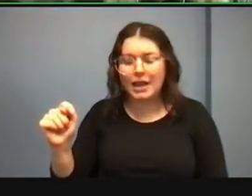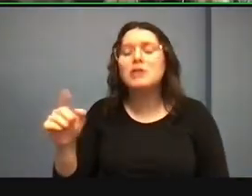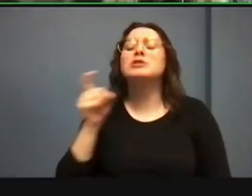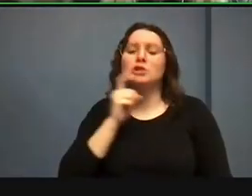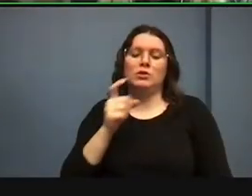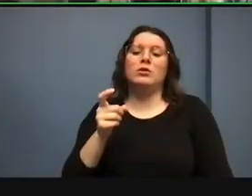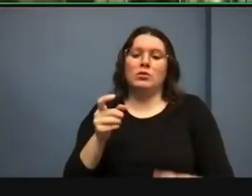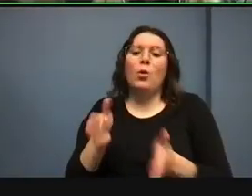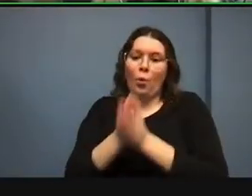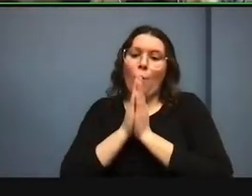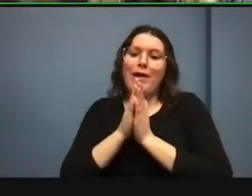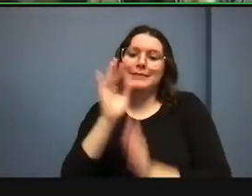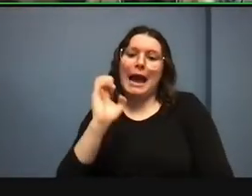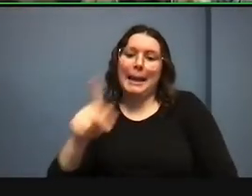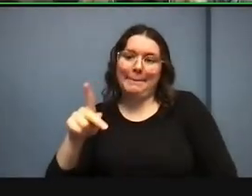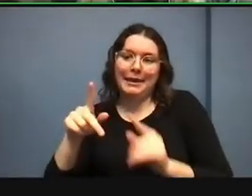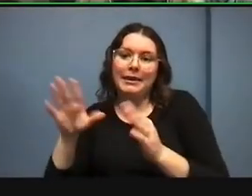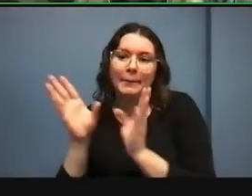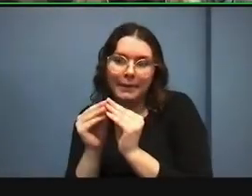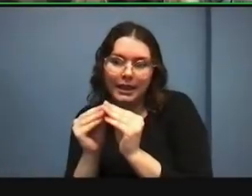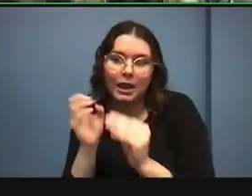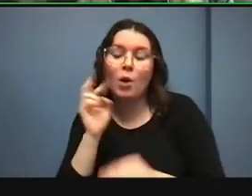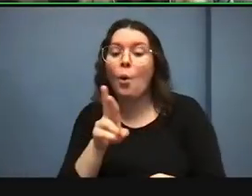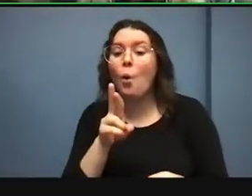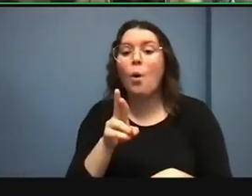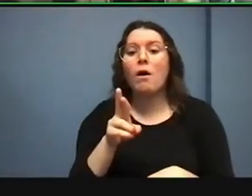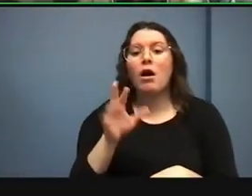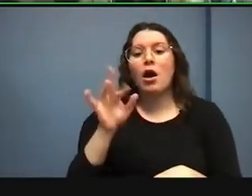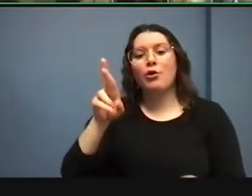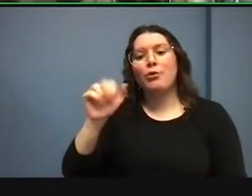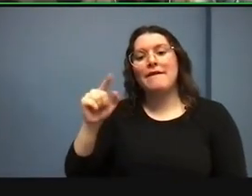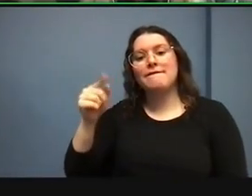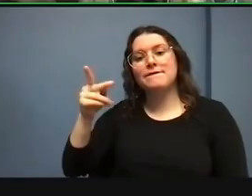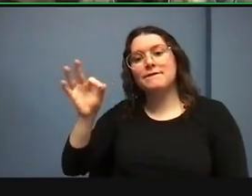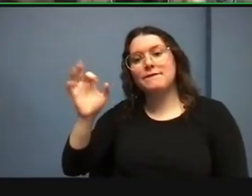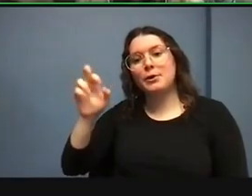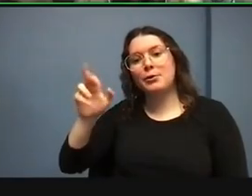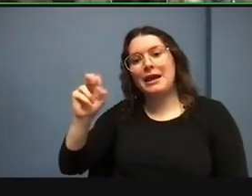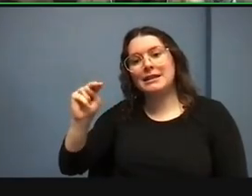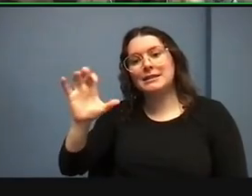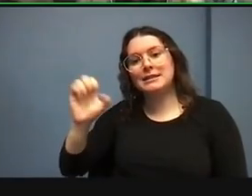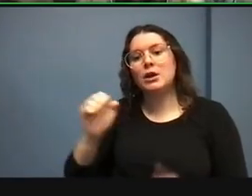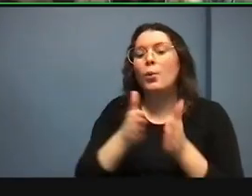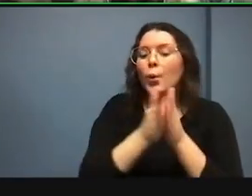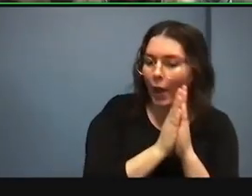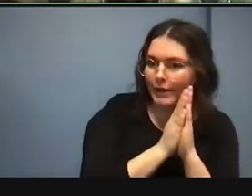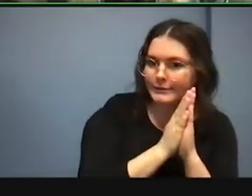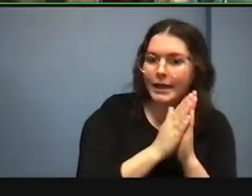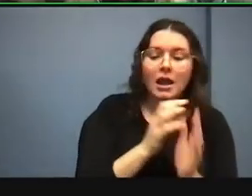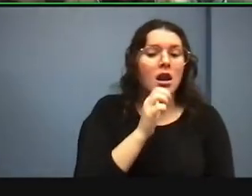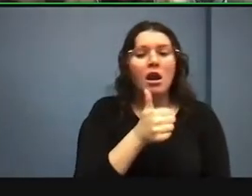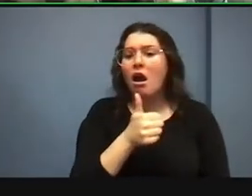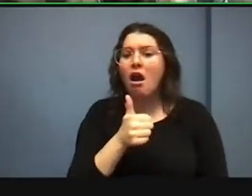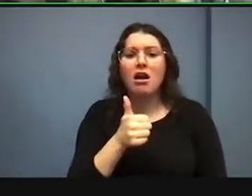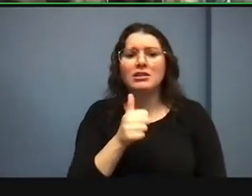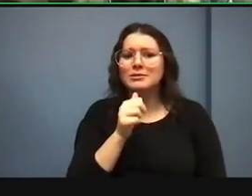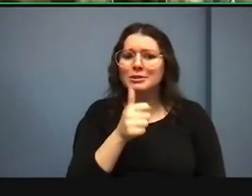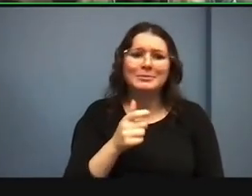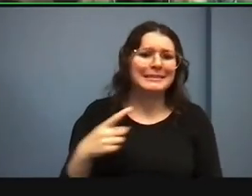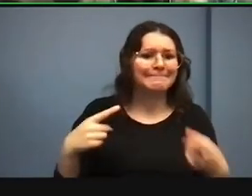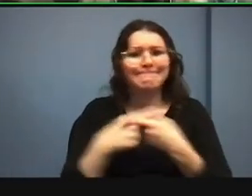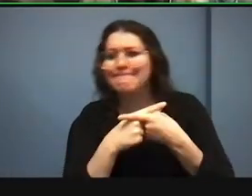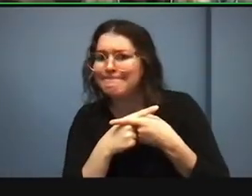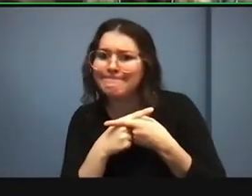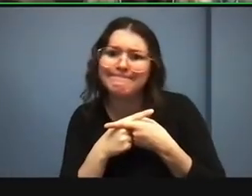request an IEP meeting or a records request immediately. That's not supposed to be confrontational.